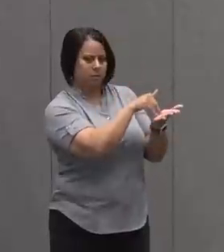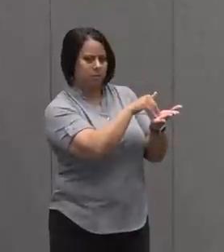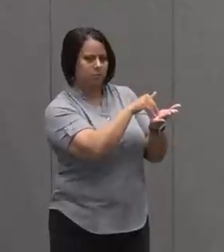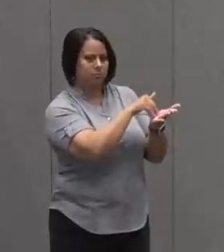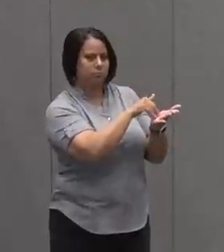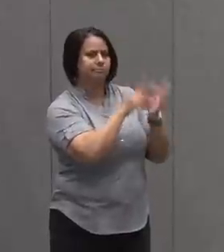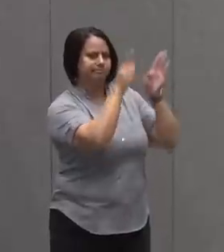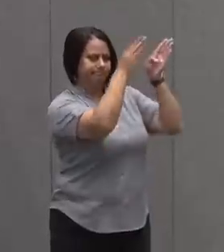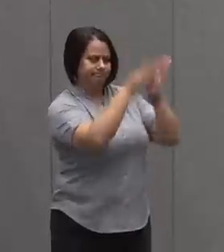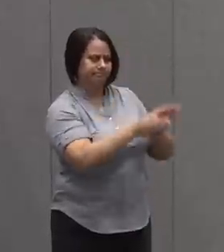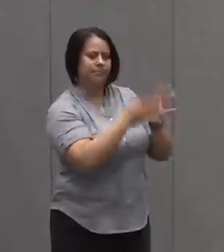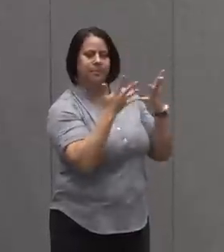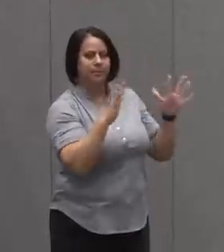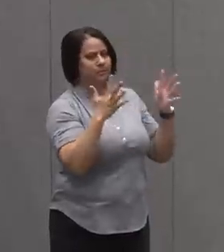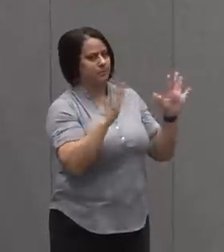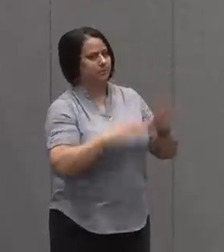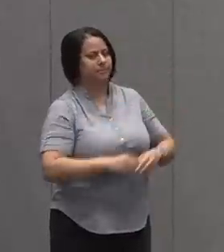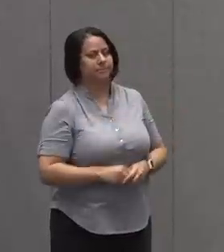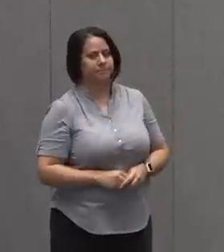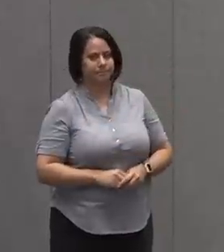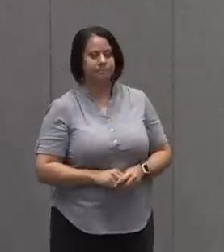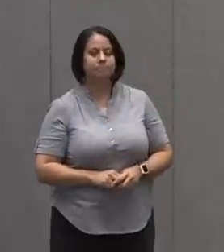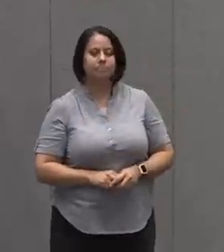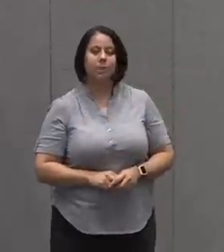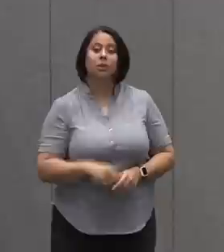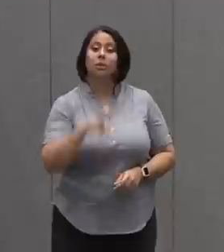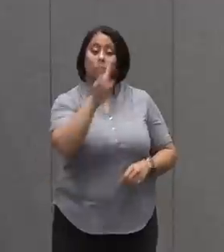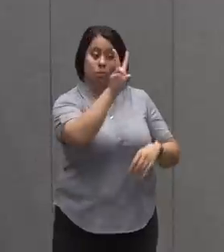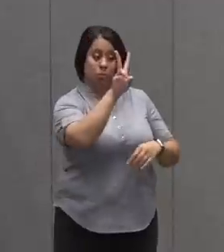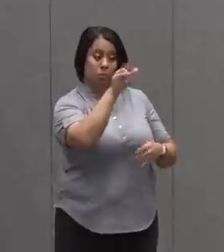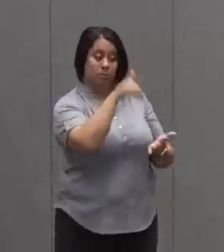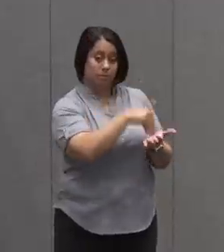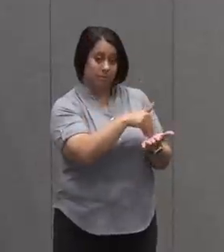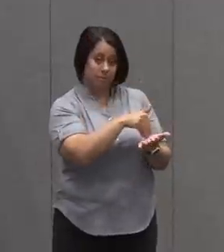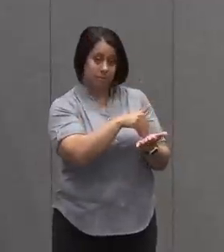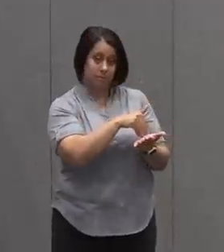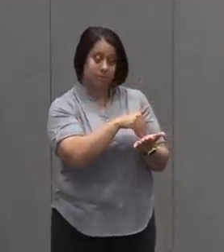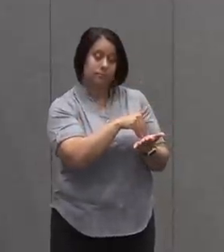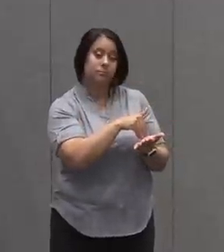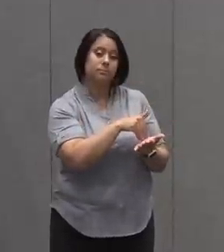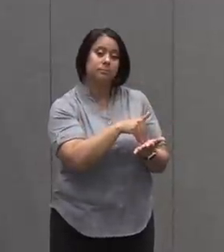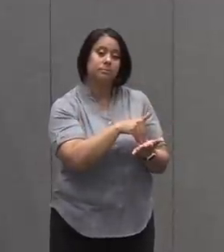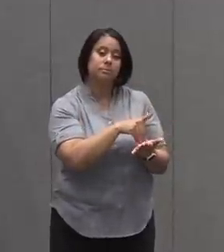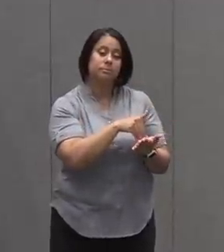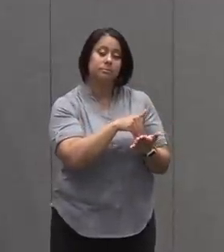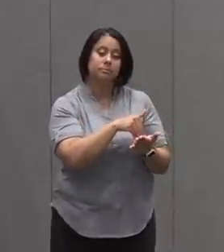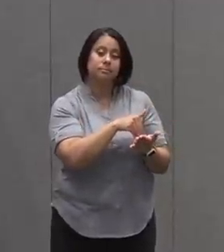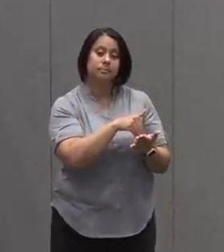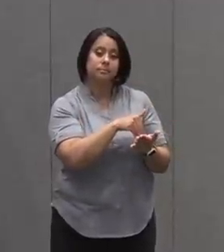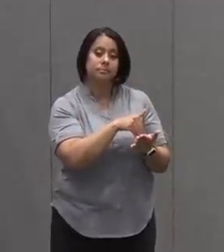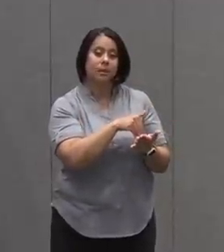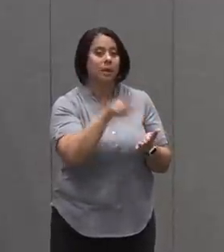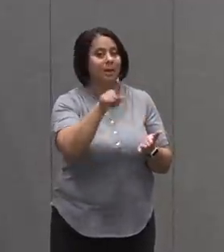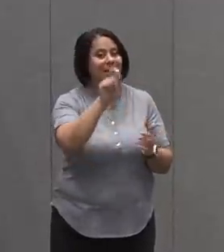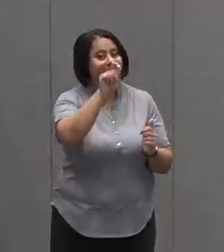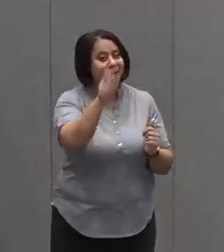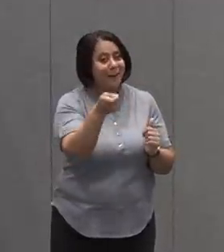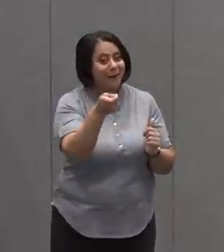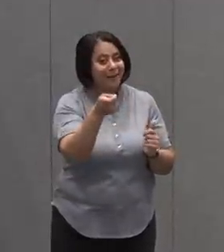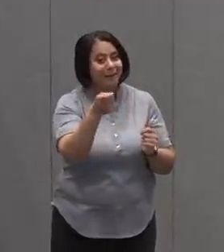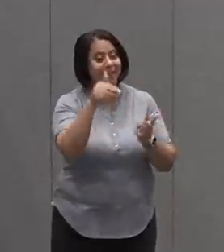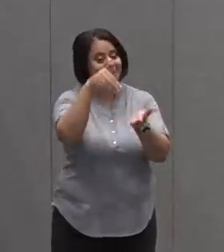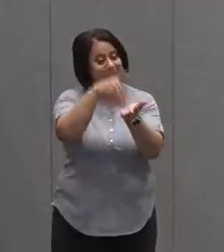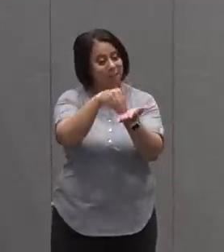in that place. So let's see, we said it was 2,000, right? So let's do 2,000, don't forget that